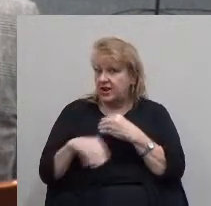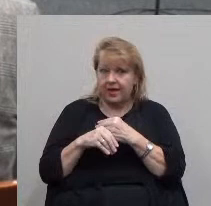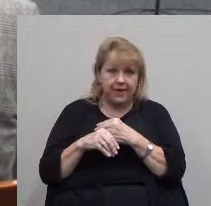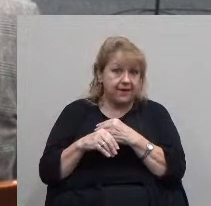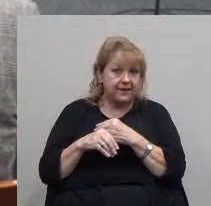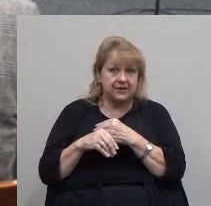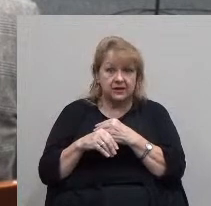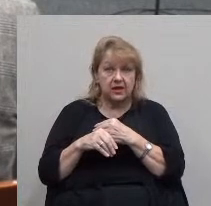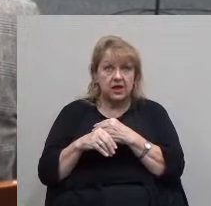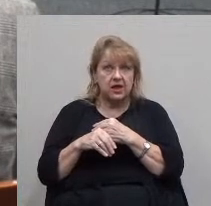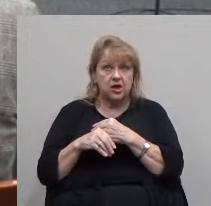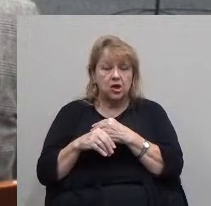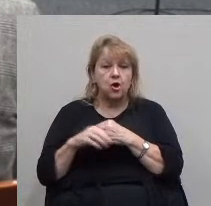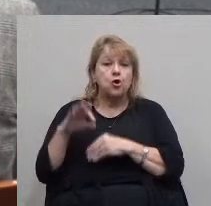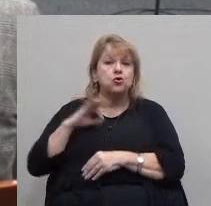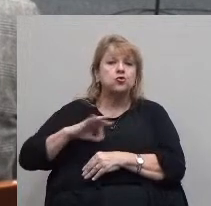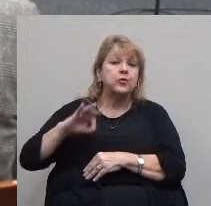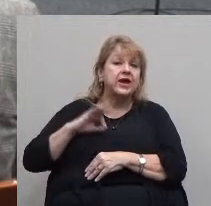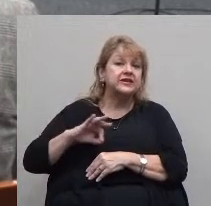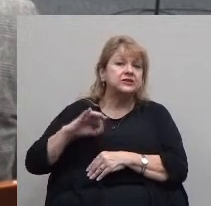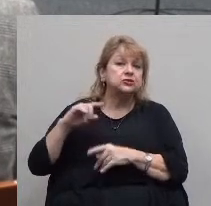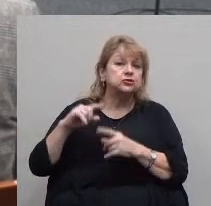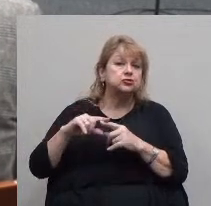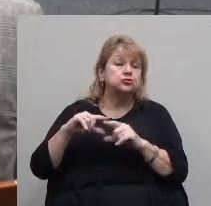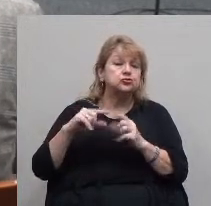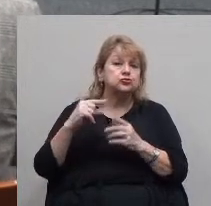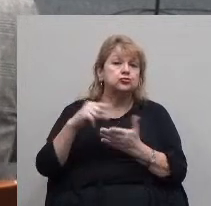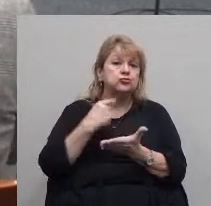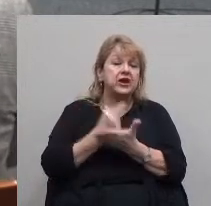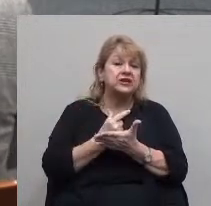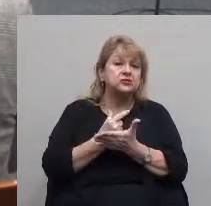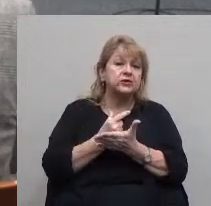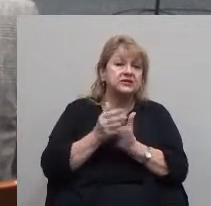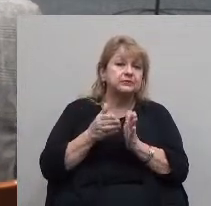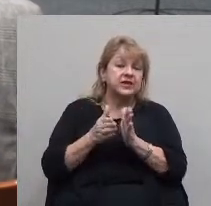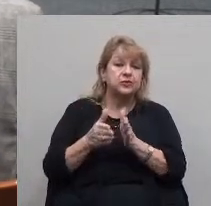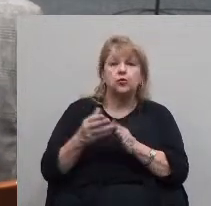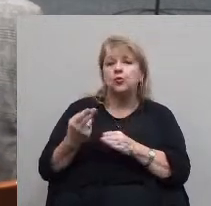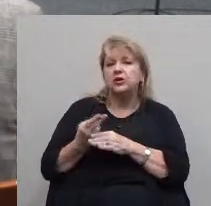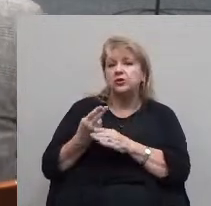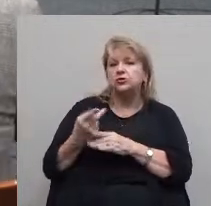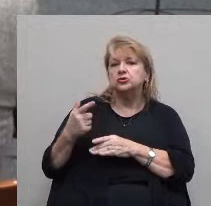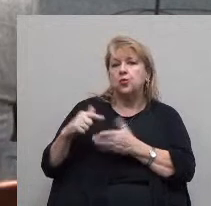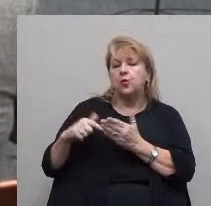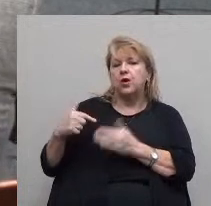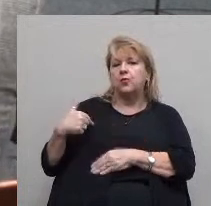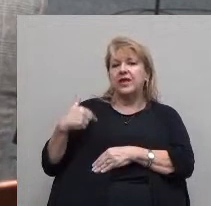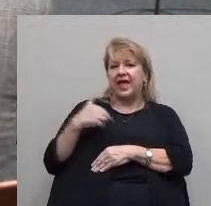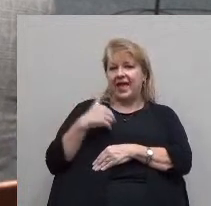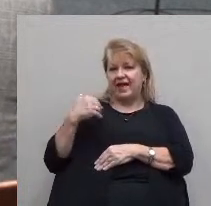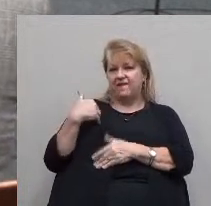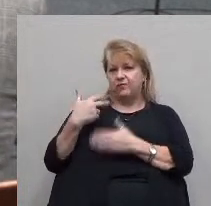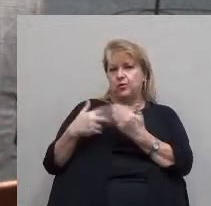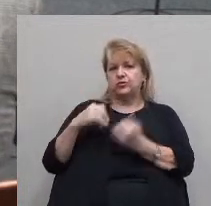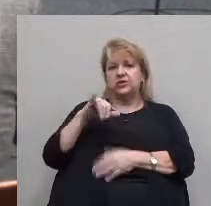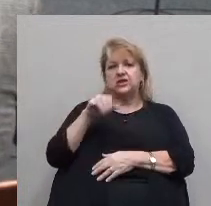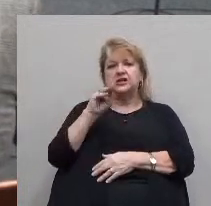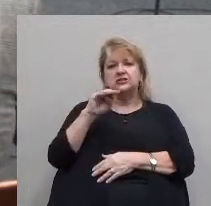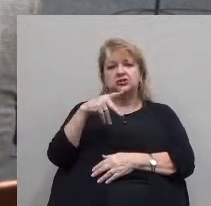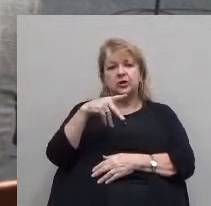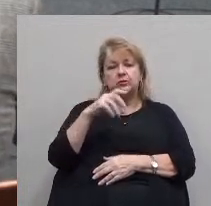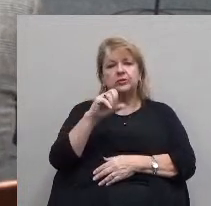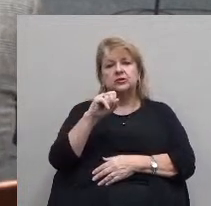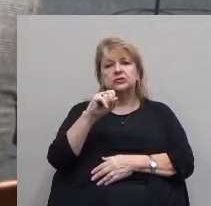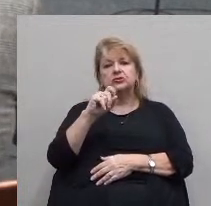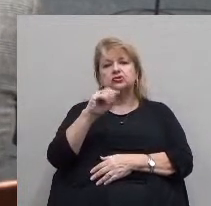any credits to the graduation pathways. We actually utilized existing ones both in Jumpstart and in the